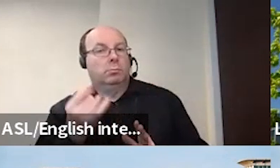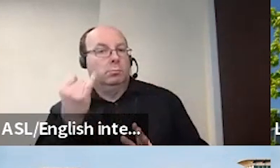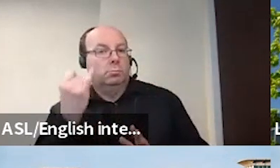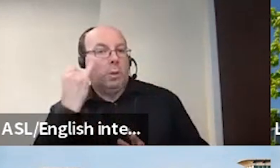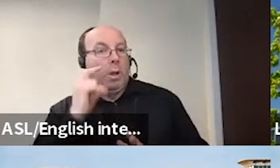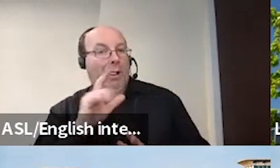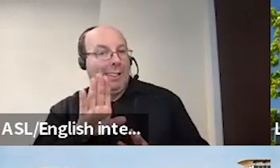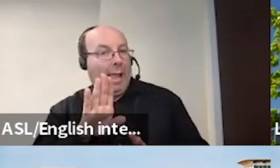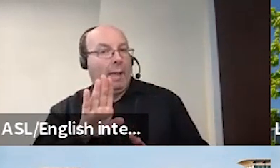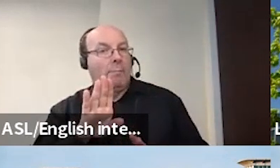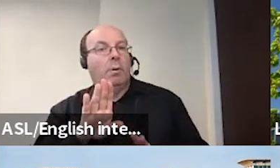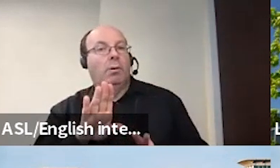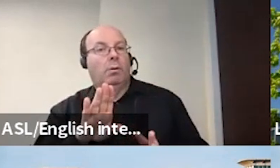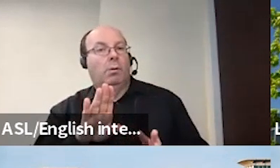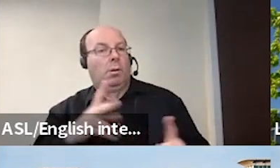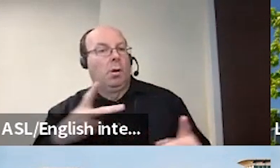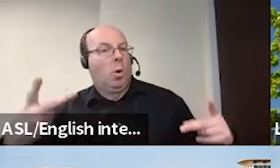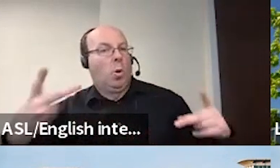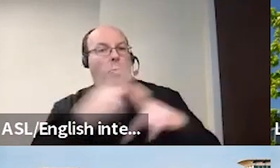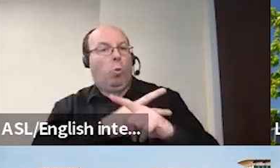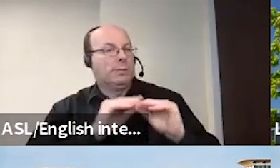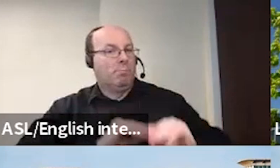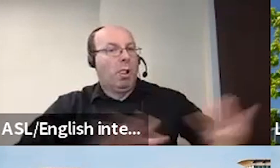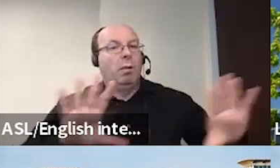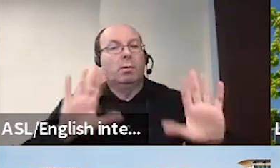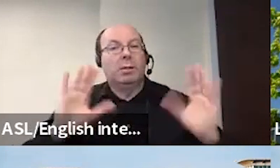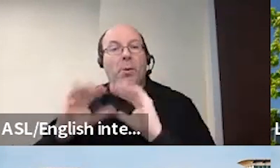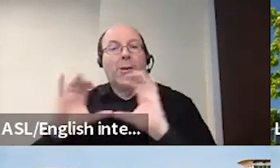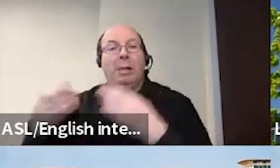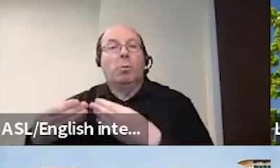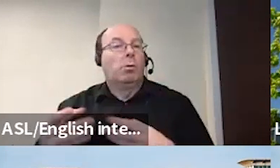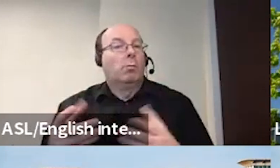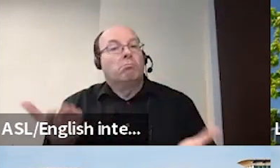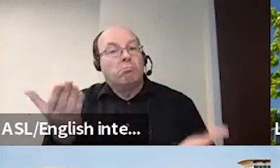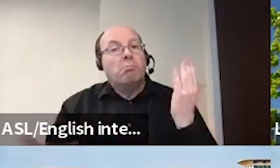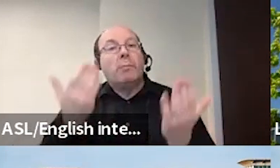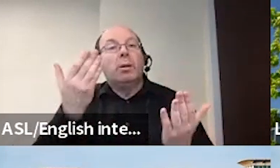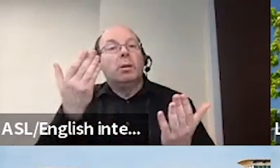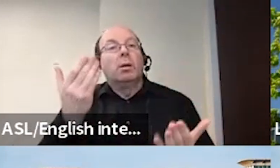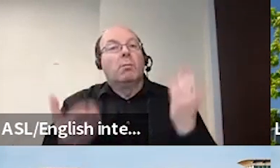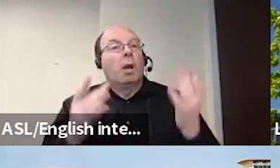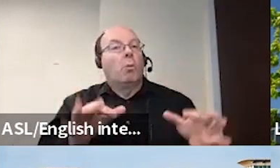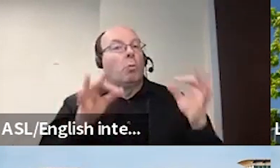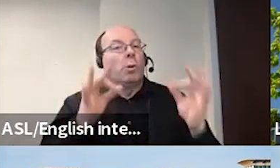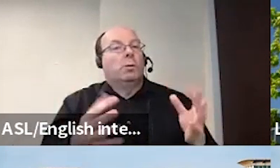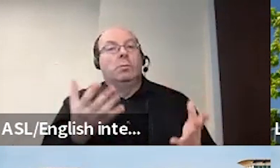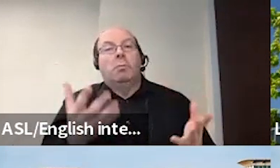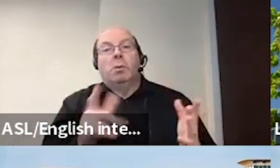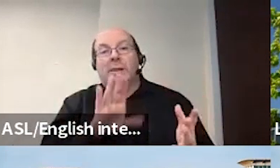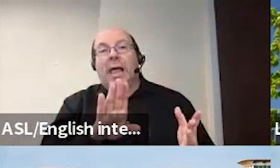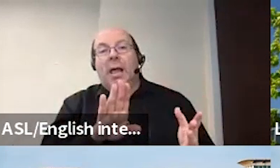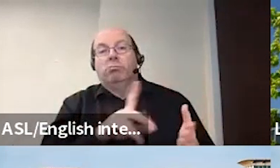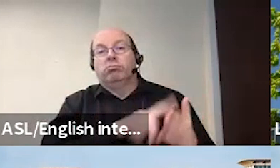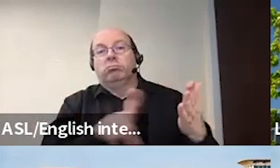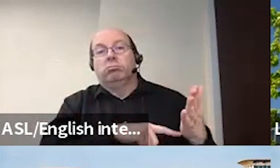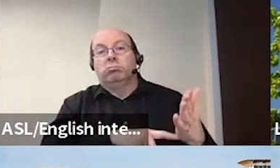the labs that were much higher for some reason than in classrooms, then we might make a different kind of decision regarding labs. So far,